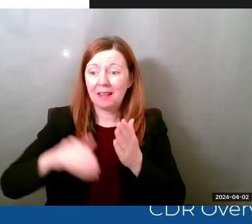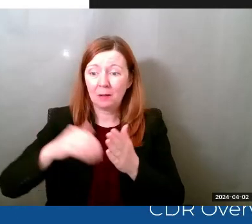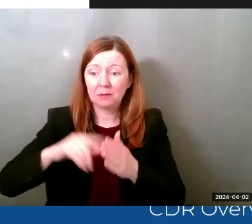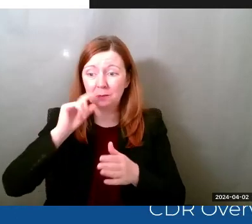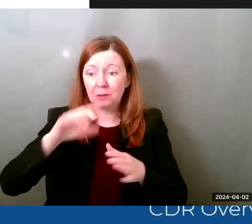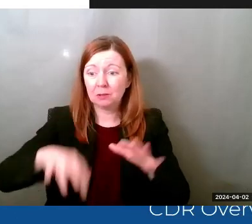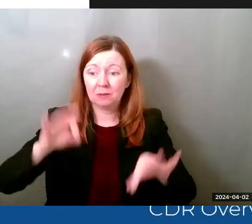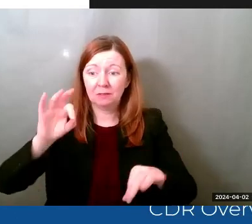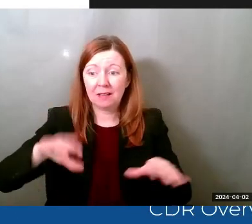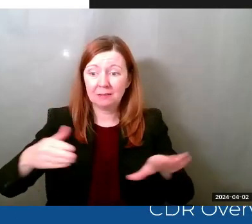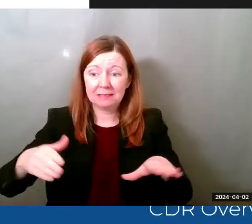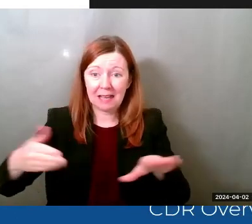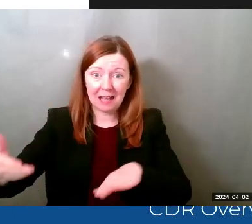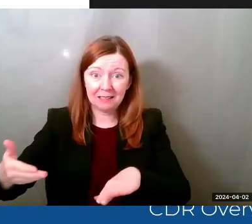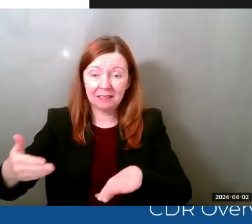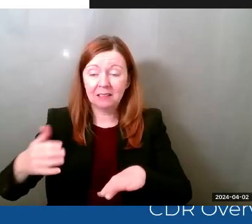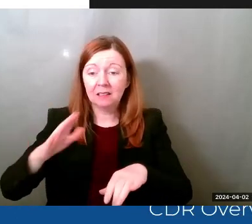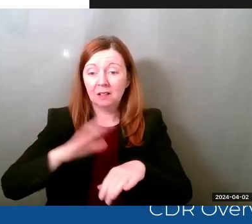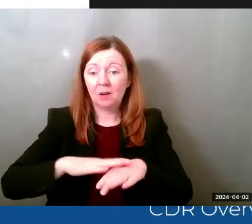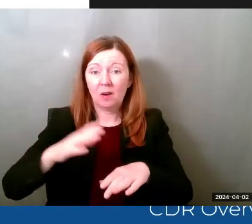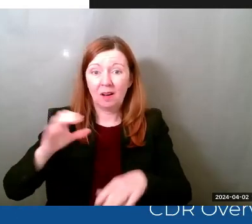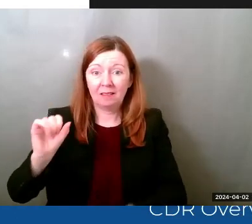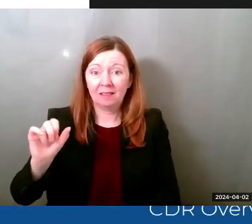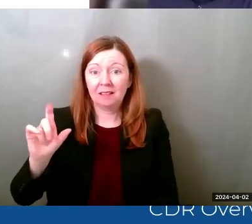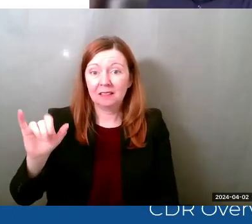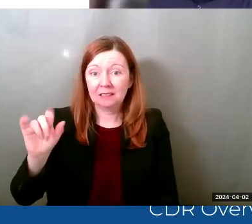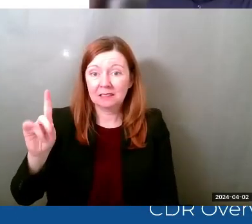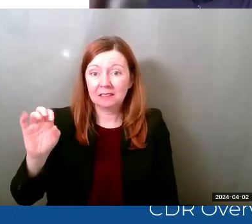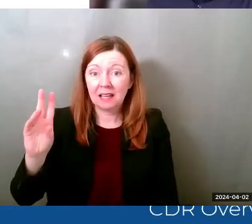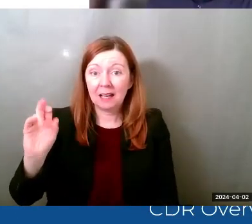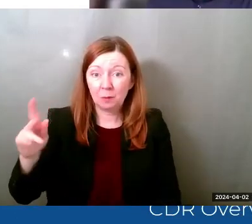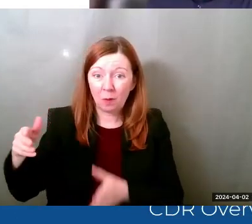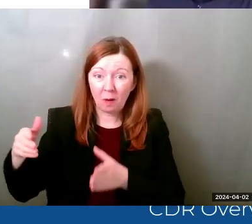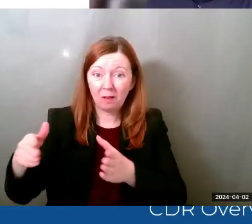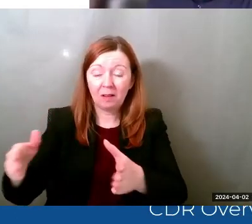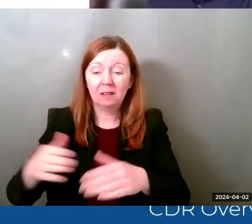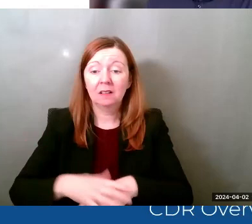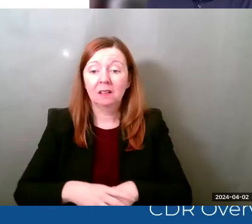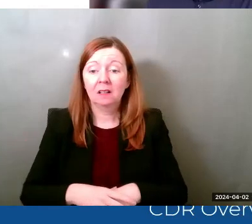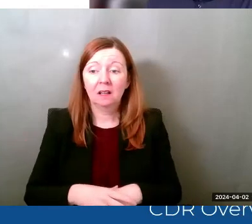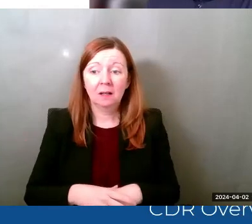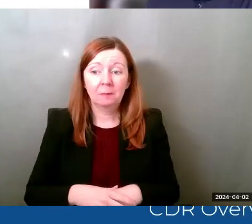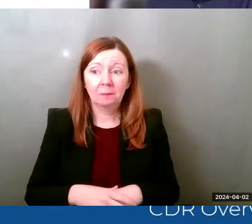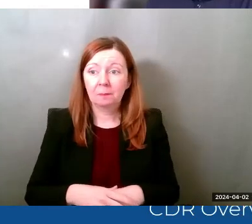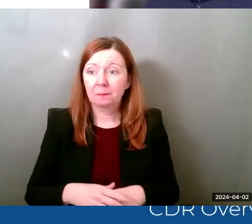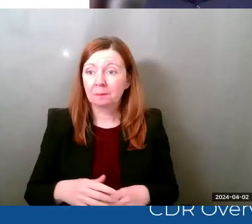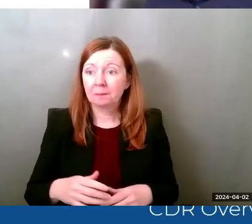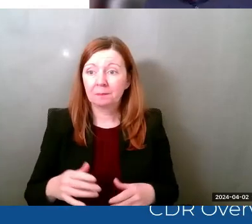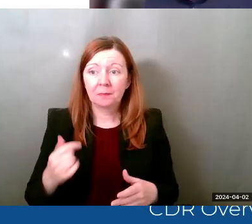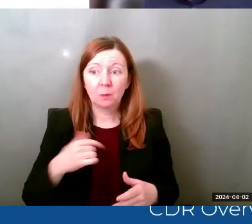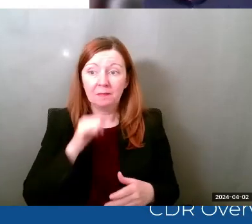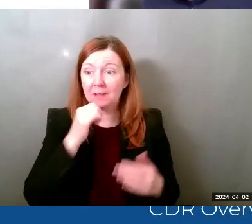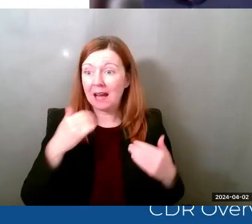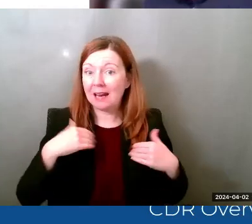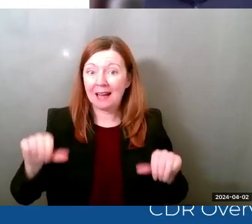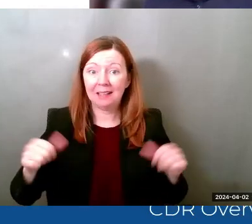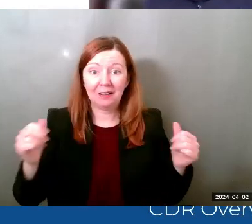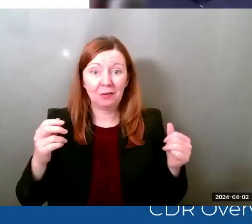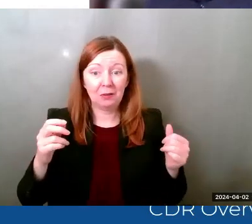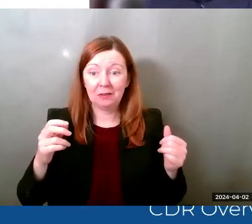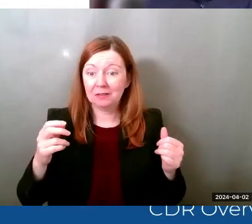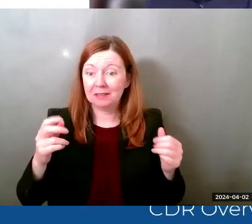dead on the sidewalk. This was a foggy night. We have not had another incident like that,